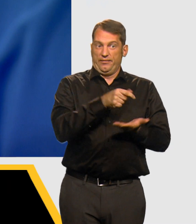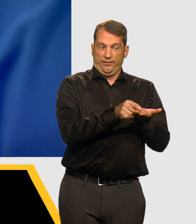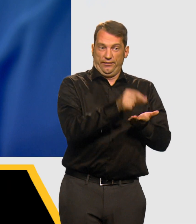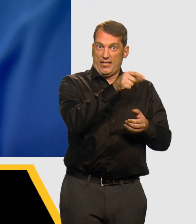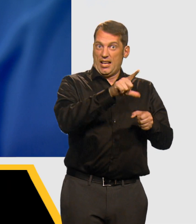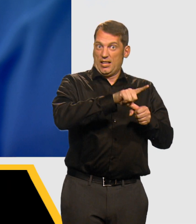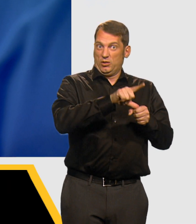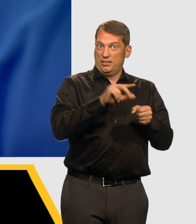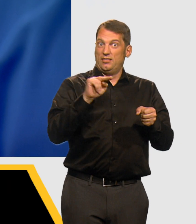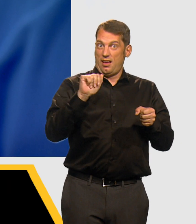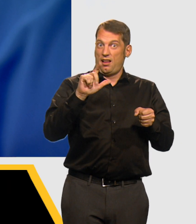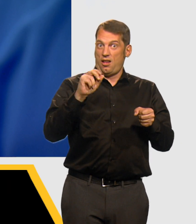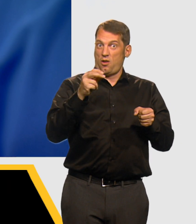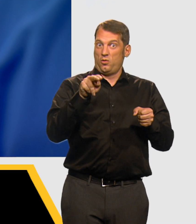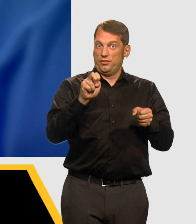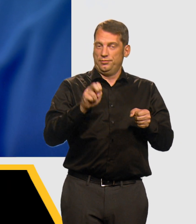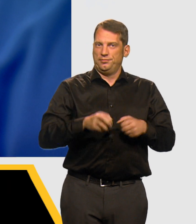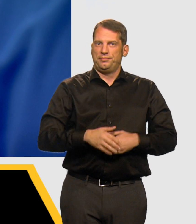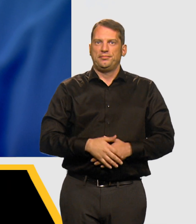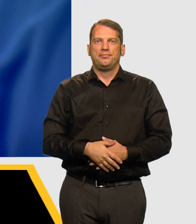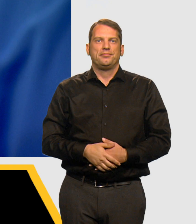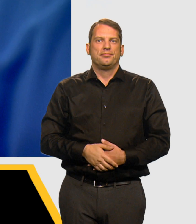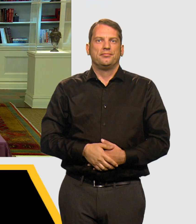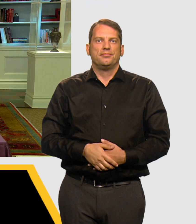This is a vial of liquid naloxone.